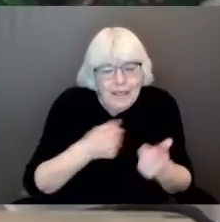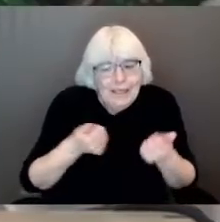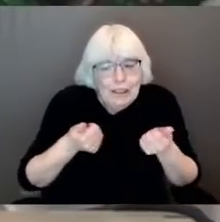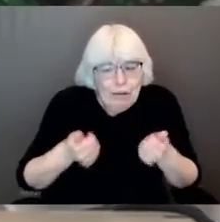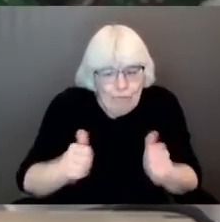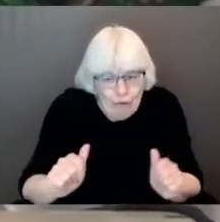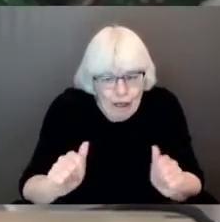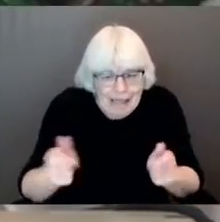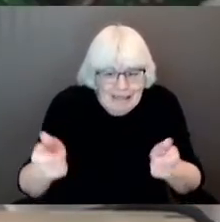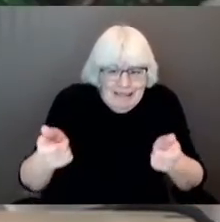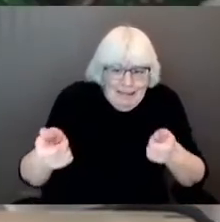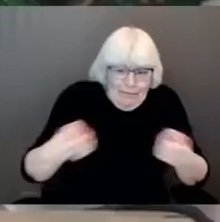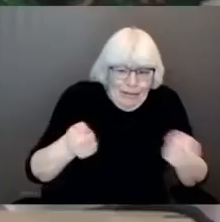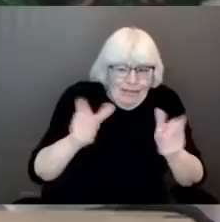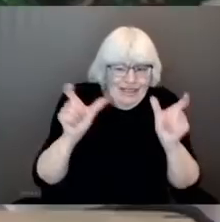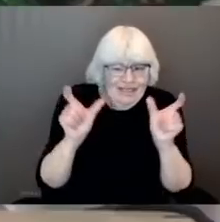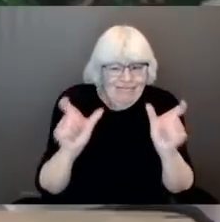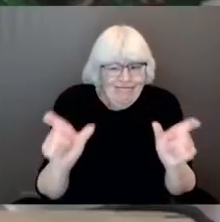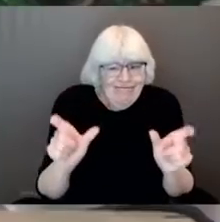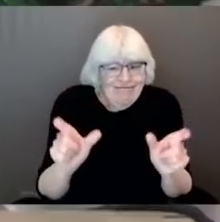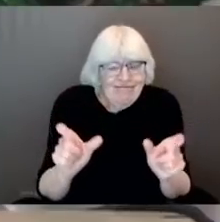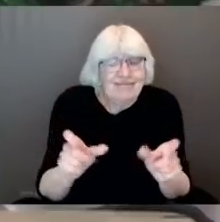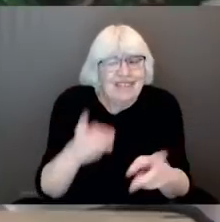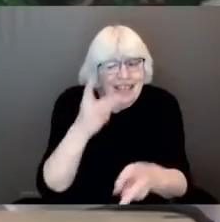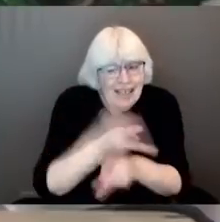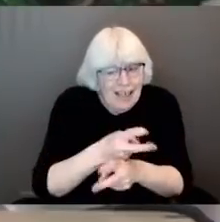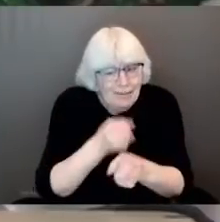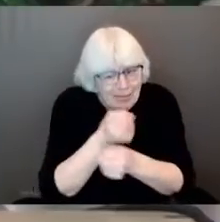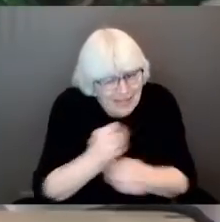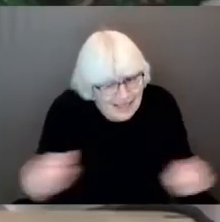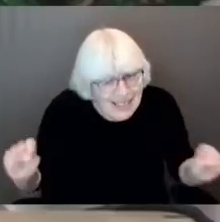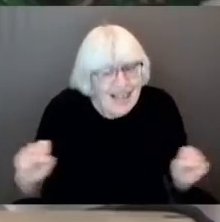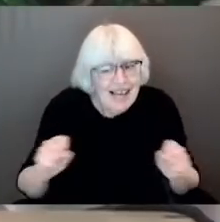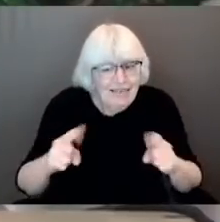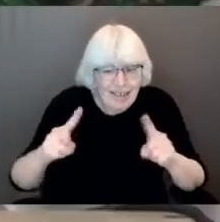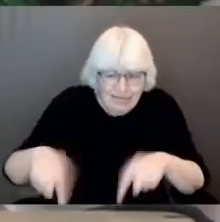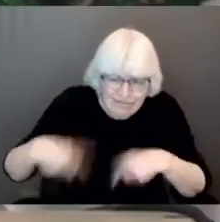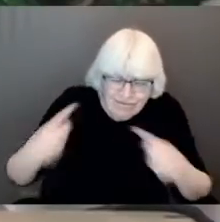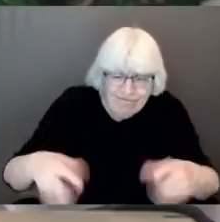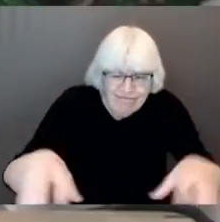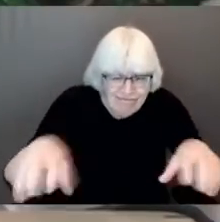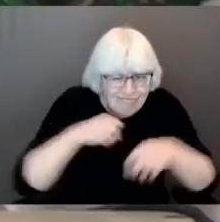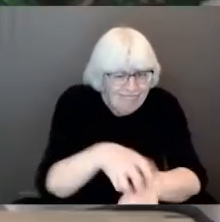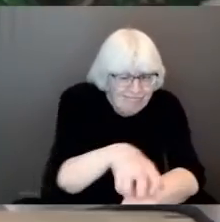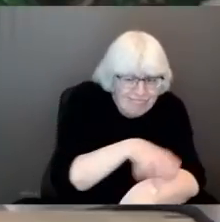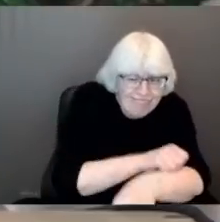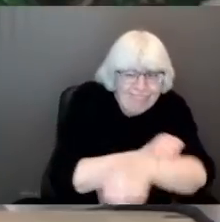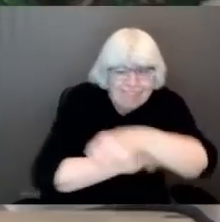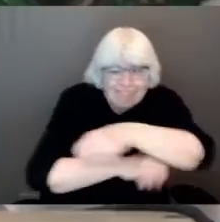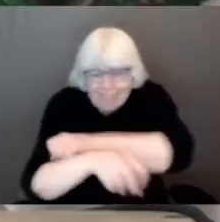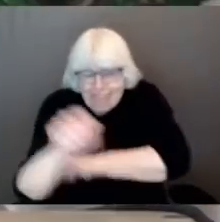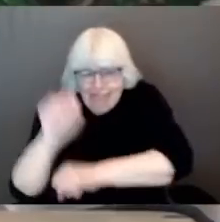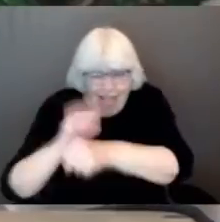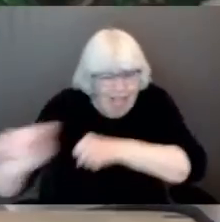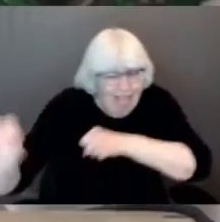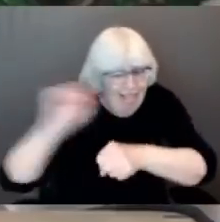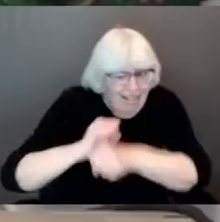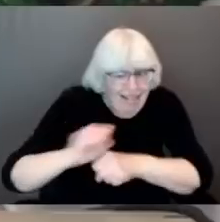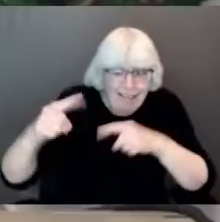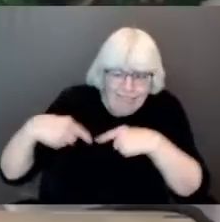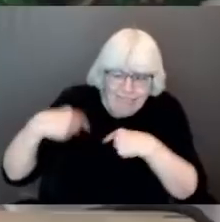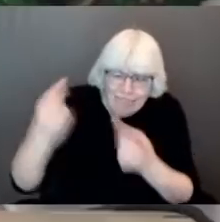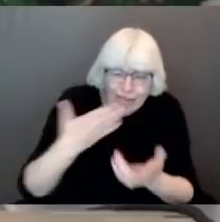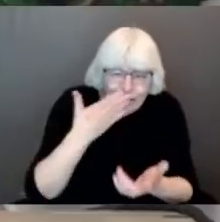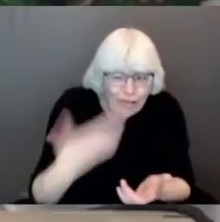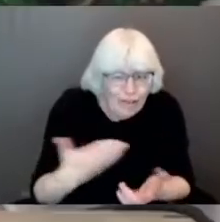as possible. We've done a good job in that regard, but we're not resting on our laurels. We want to see this through, and that's why we're